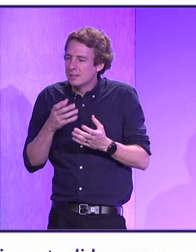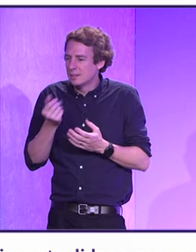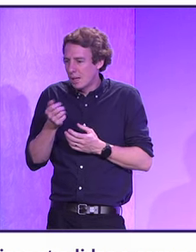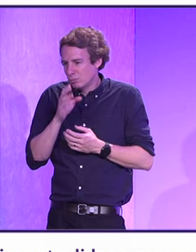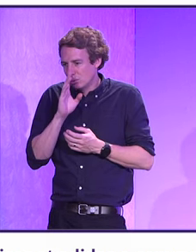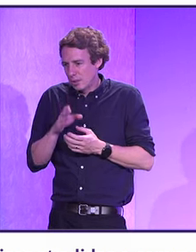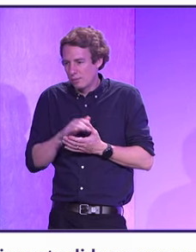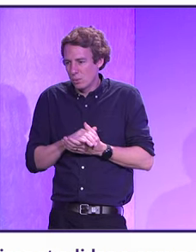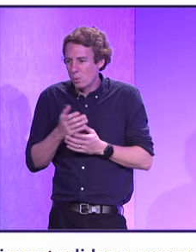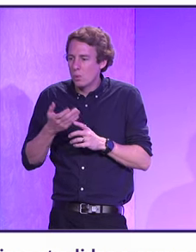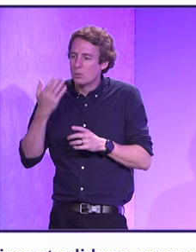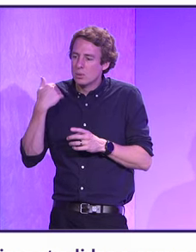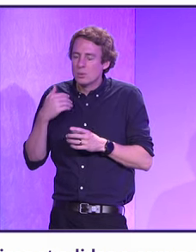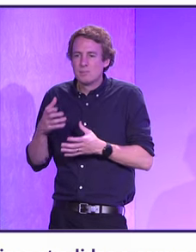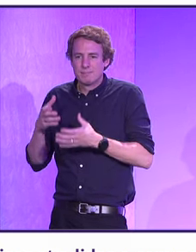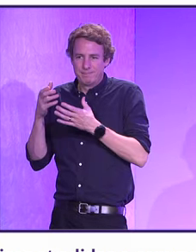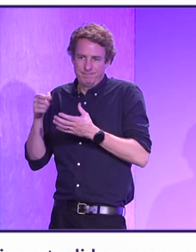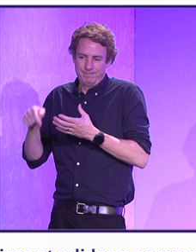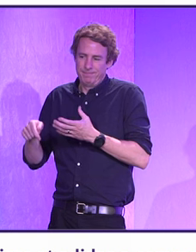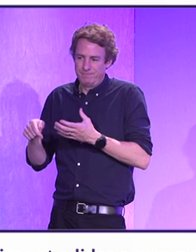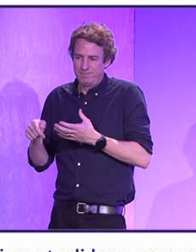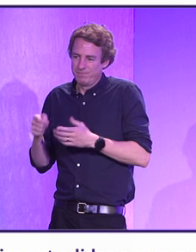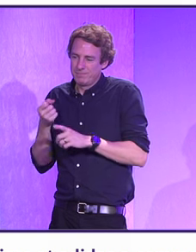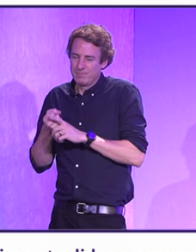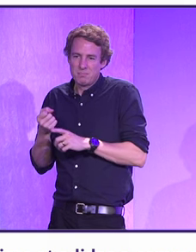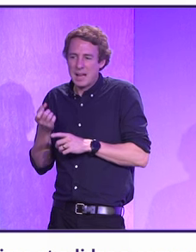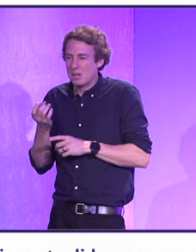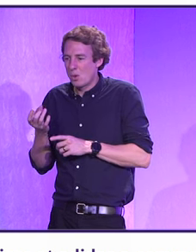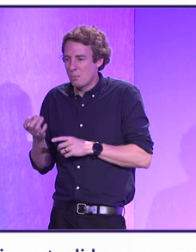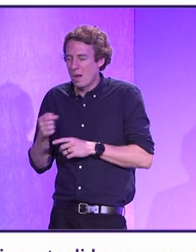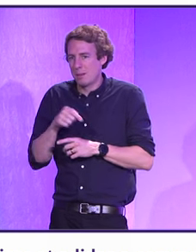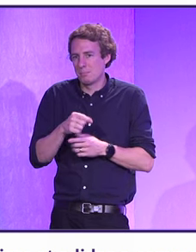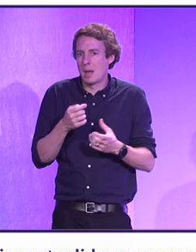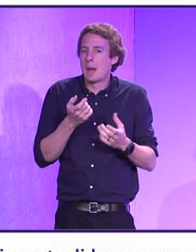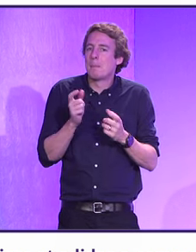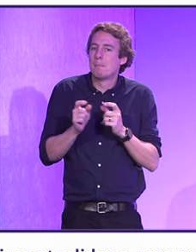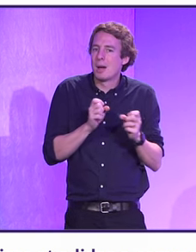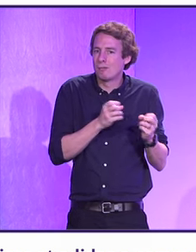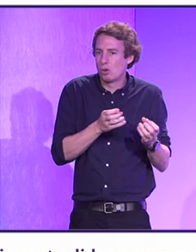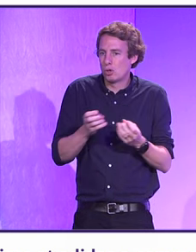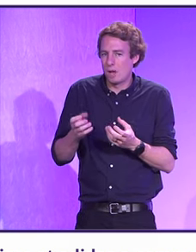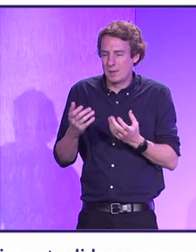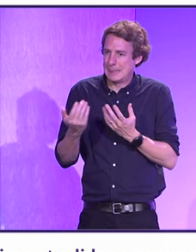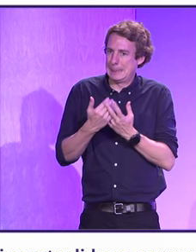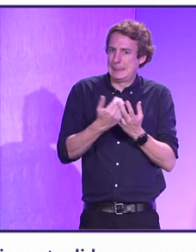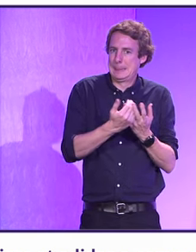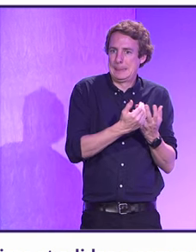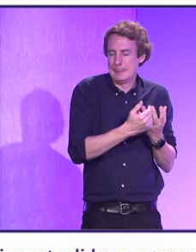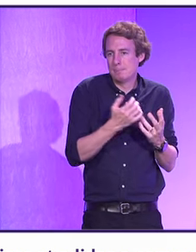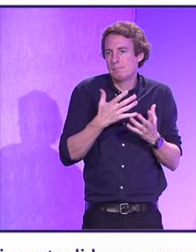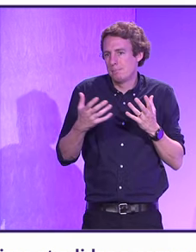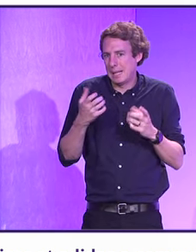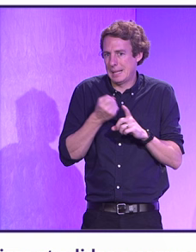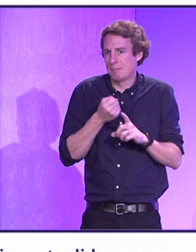So it was straightforward, but currently the bots are like much more sophisticated. And these days we are also seeing the attacks